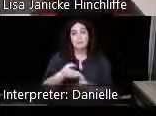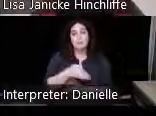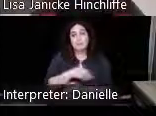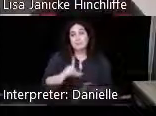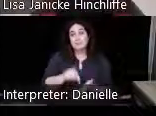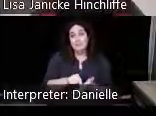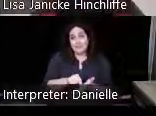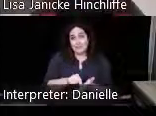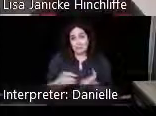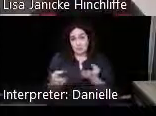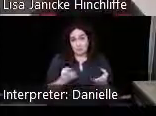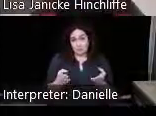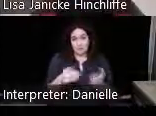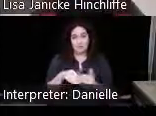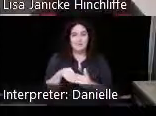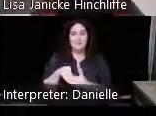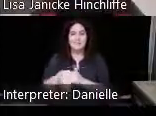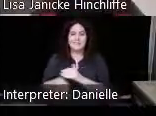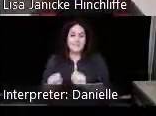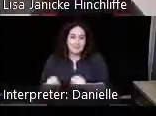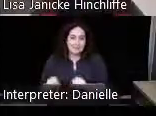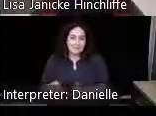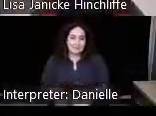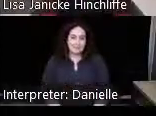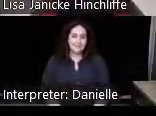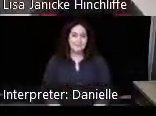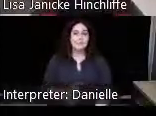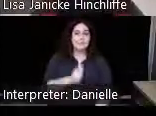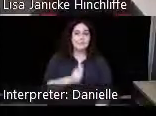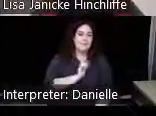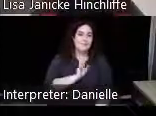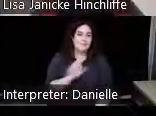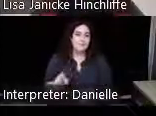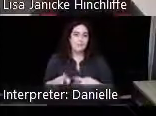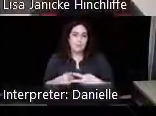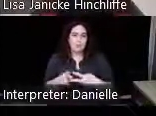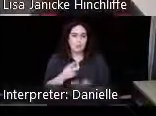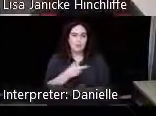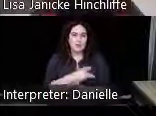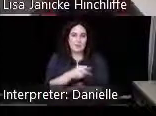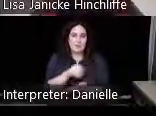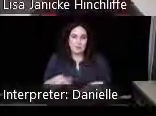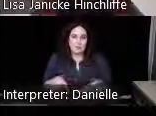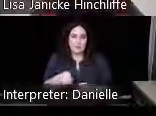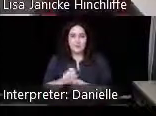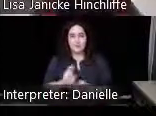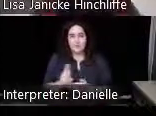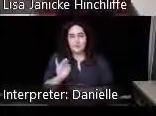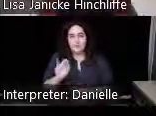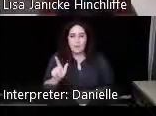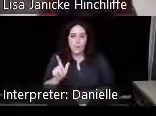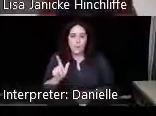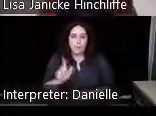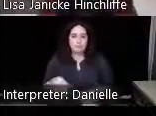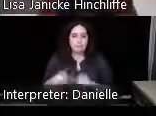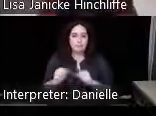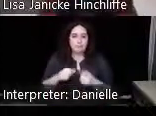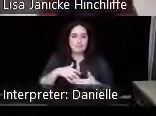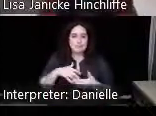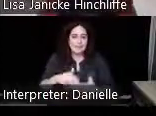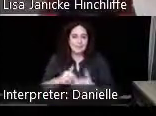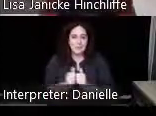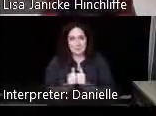study that I conducted along with 2 graduate students here at the University of Illinois. And